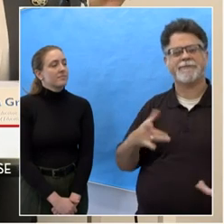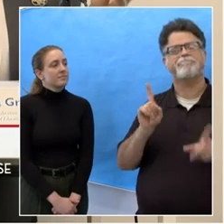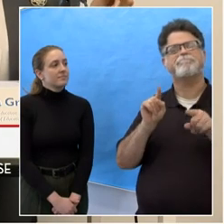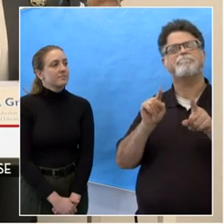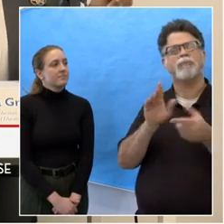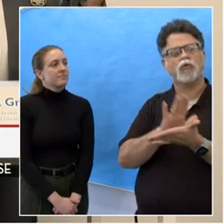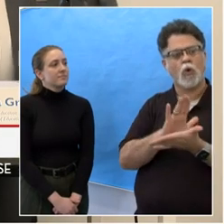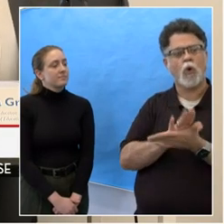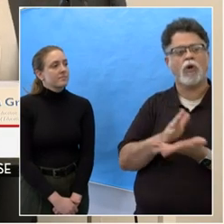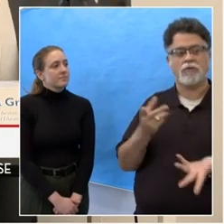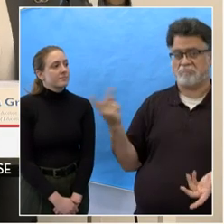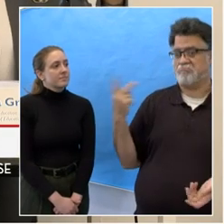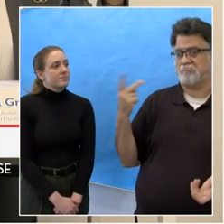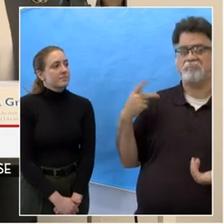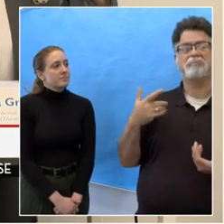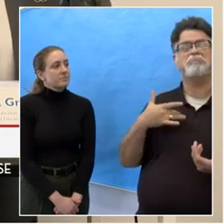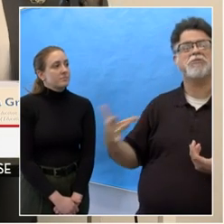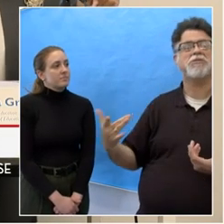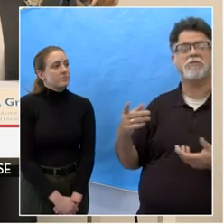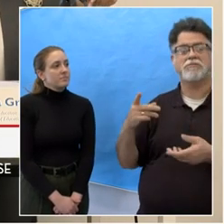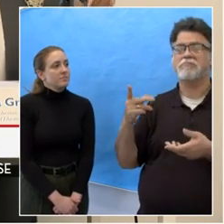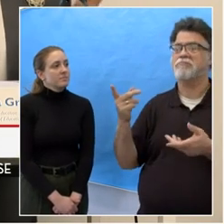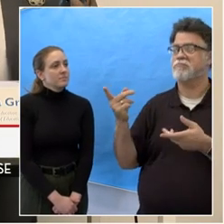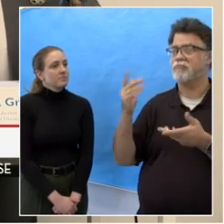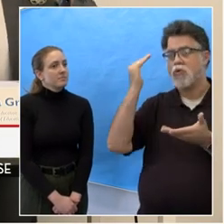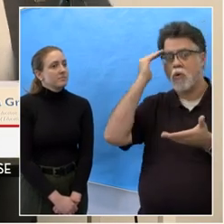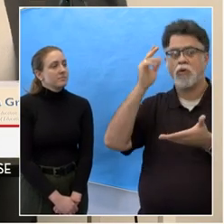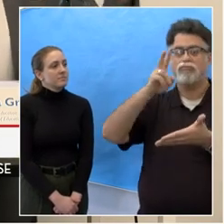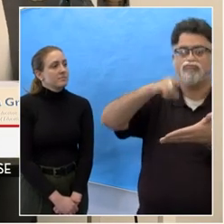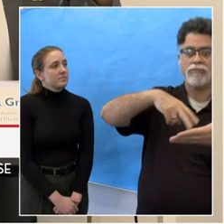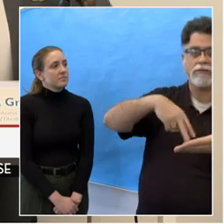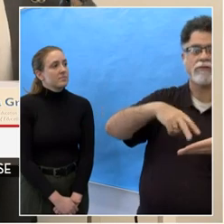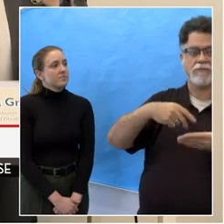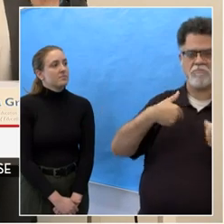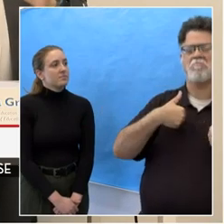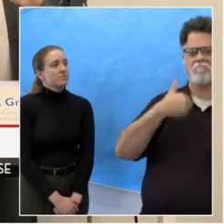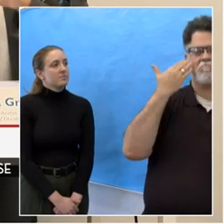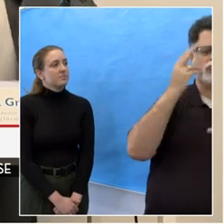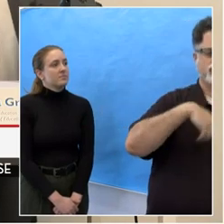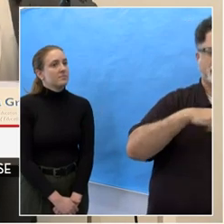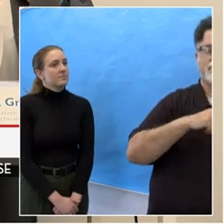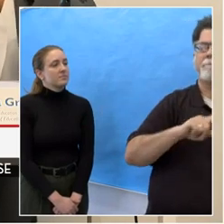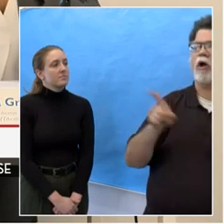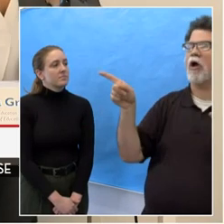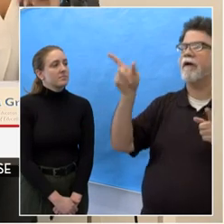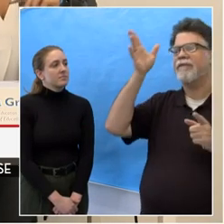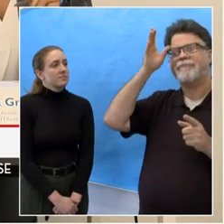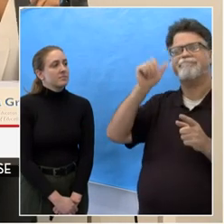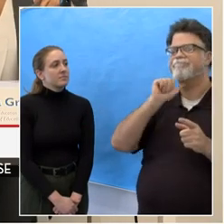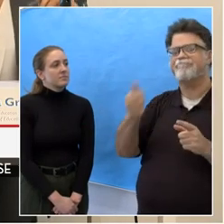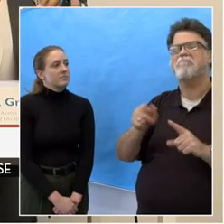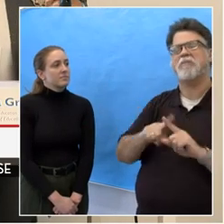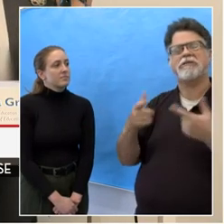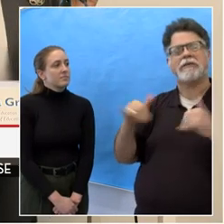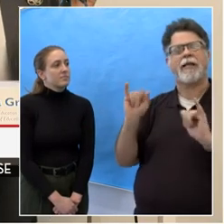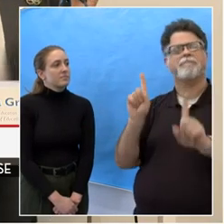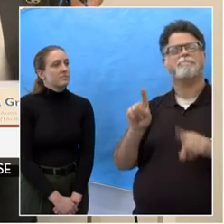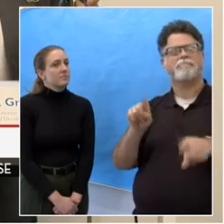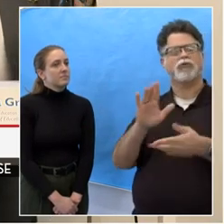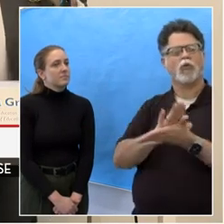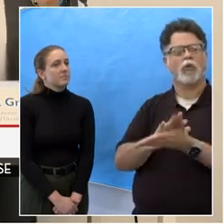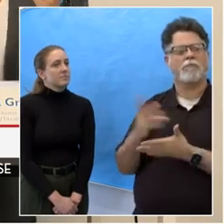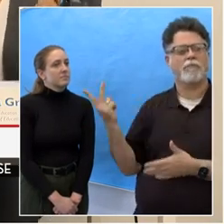on a plane until I was 18, books took me to different countries, helped me understand different pathways. I